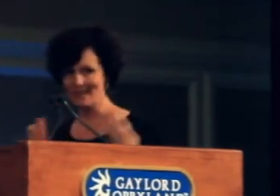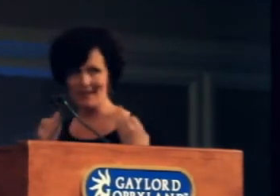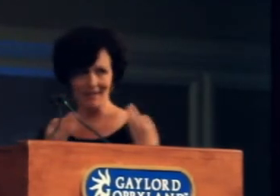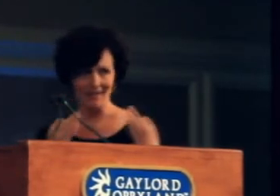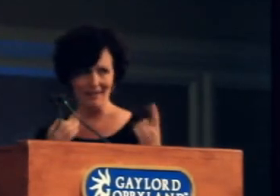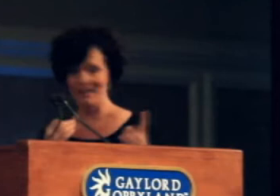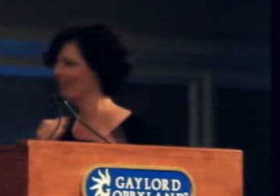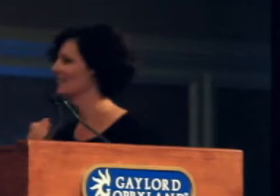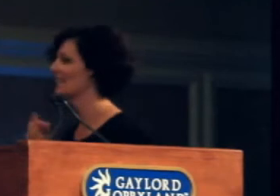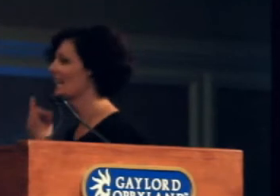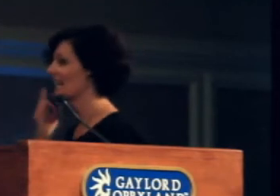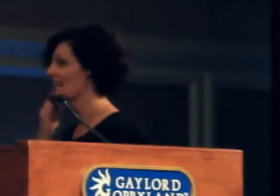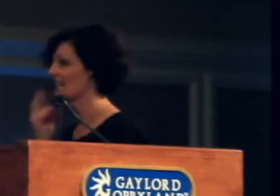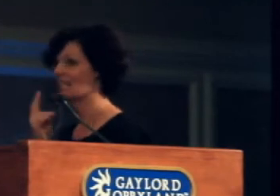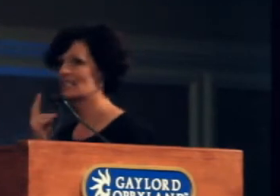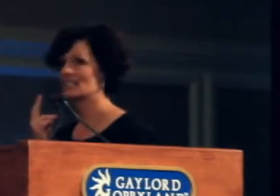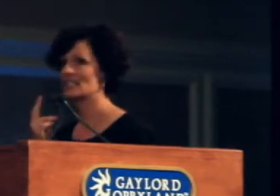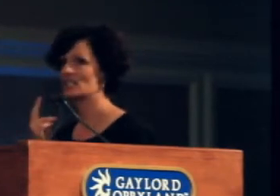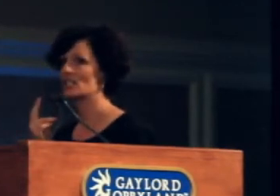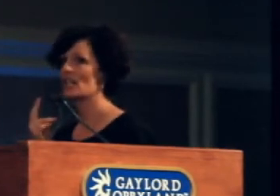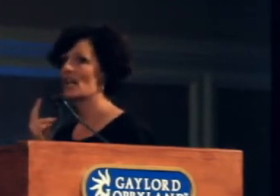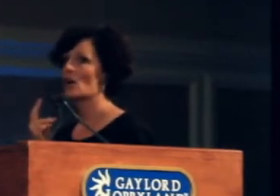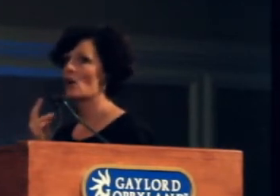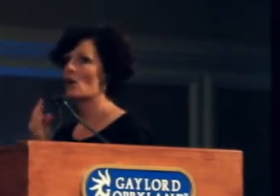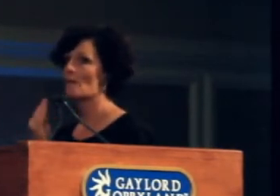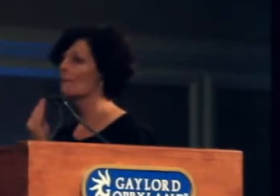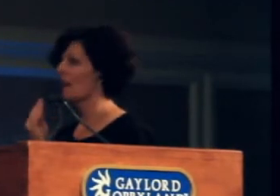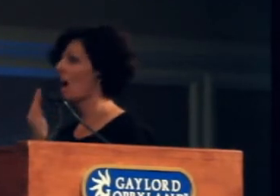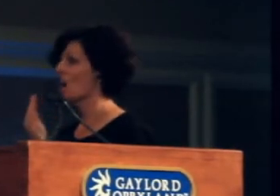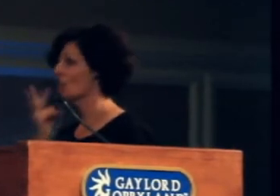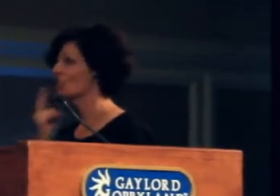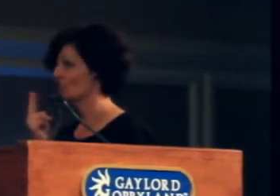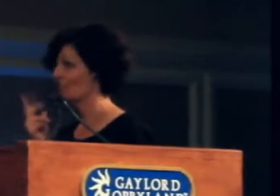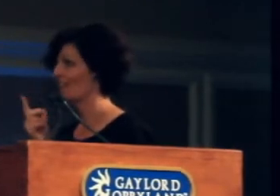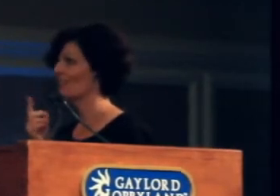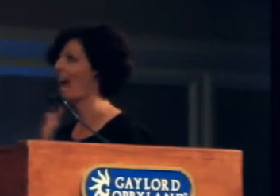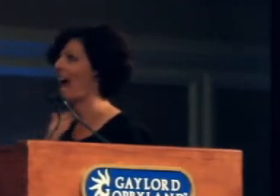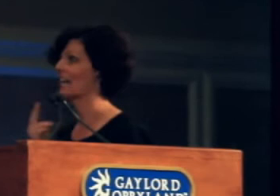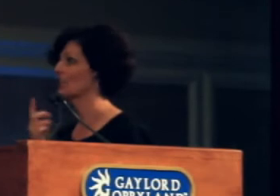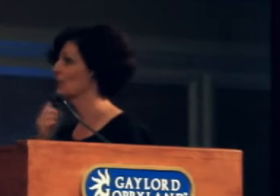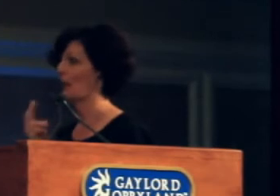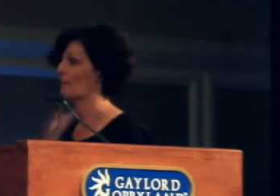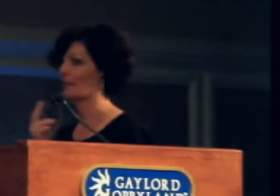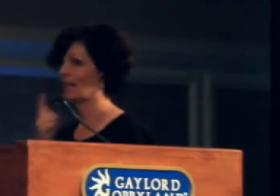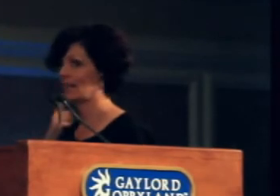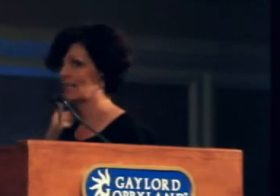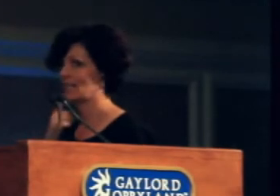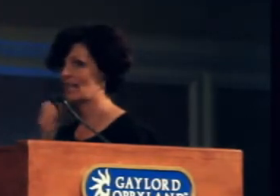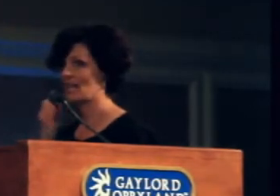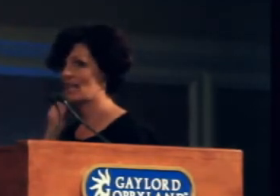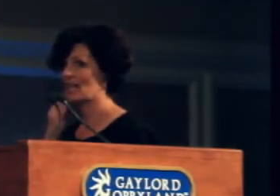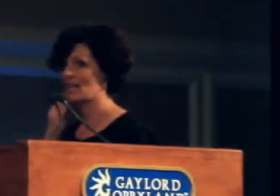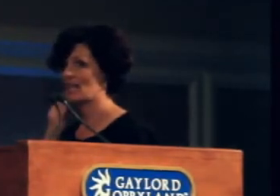James Neal has overcome great obstacles to succeed both academically and behaviorally. But James has blossomed in the inclusive